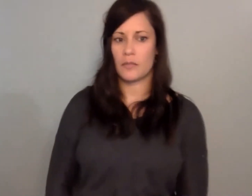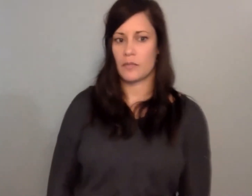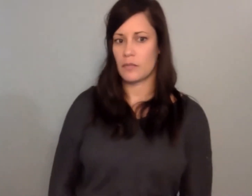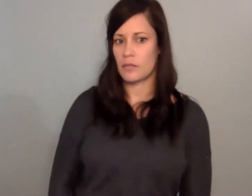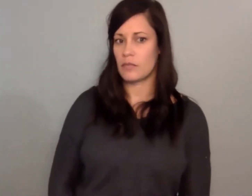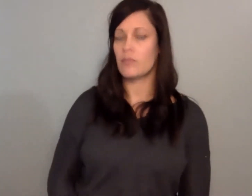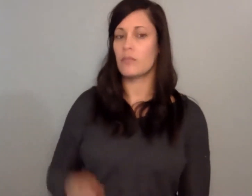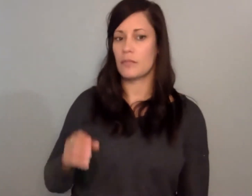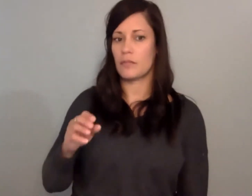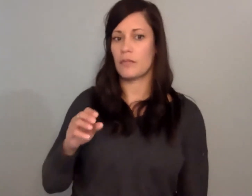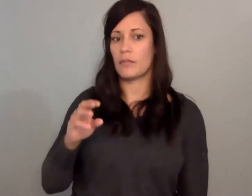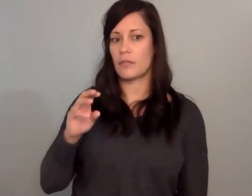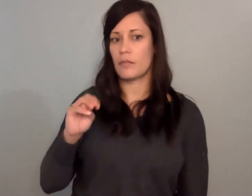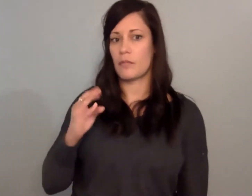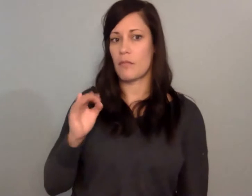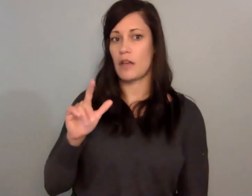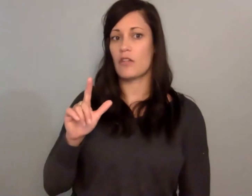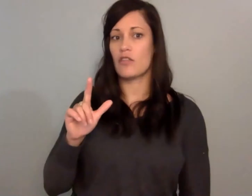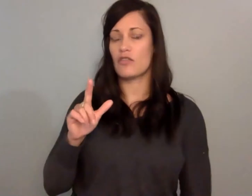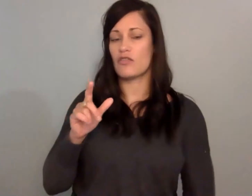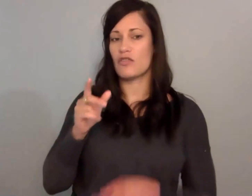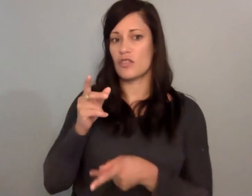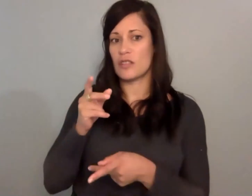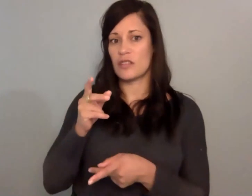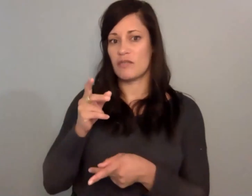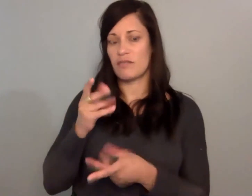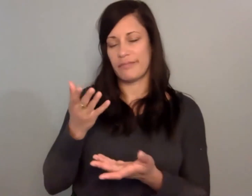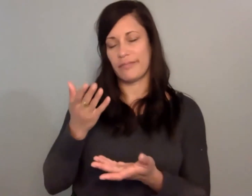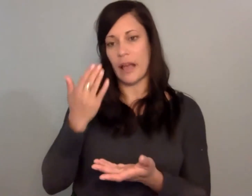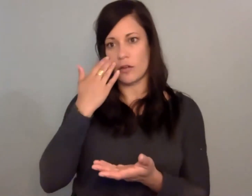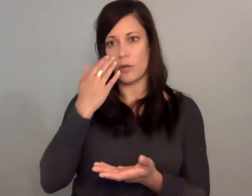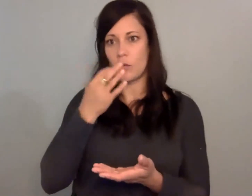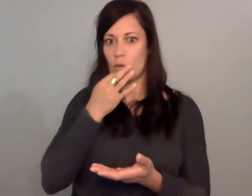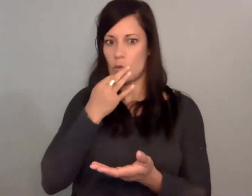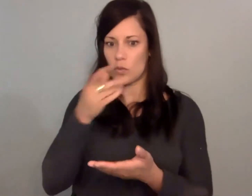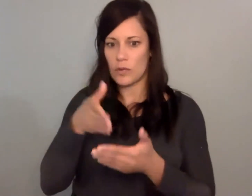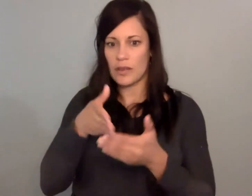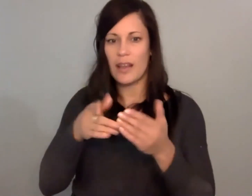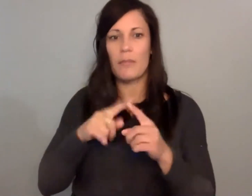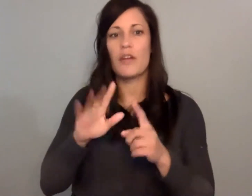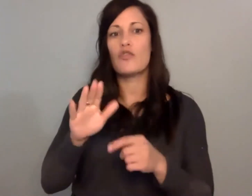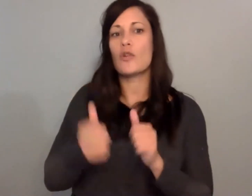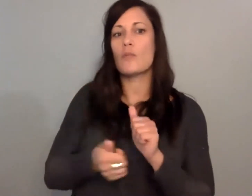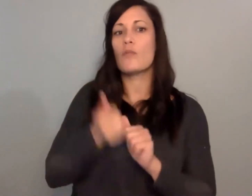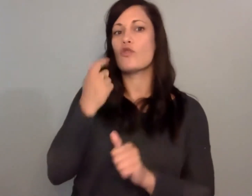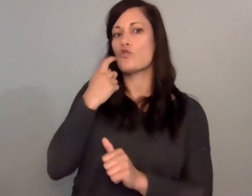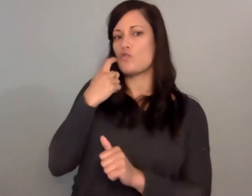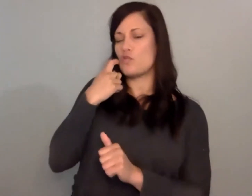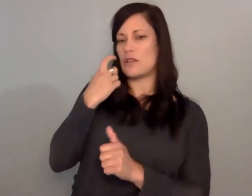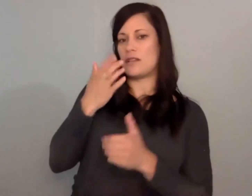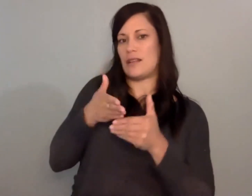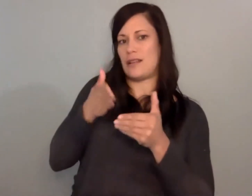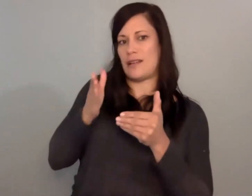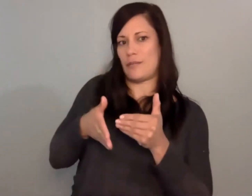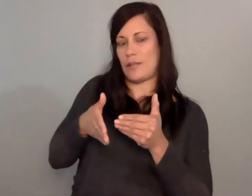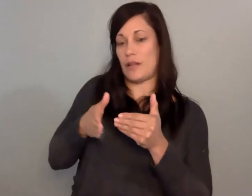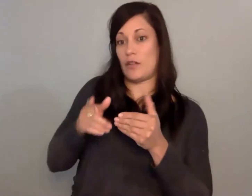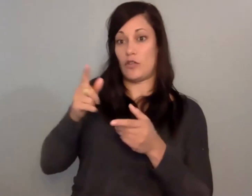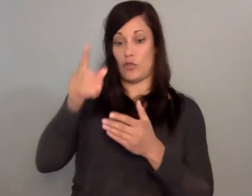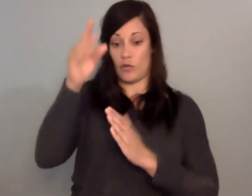just keep it as that says, so the most recently completed fiscal year, by the time that the